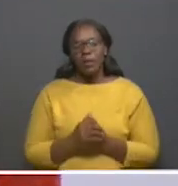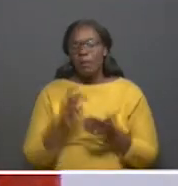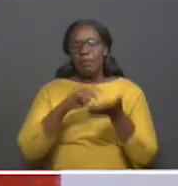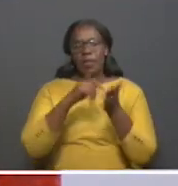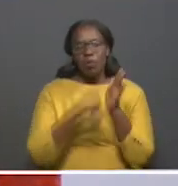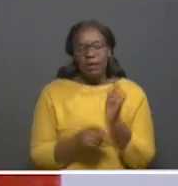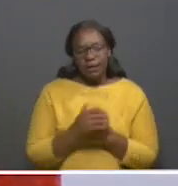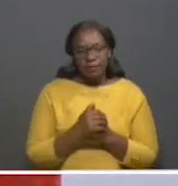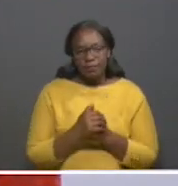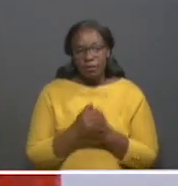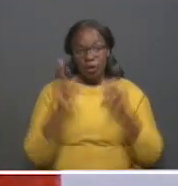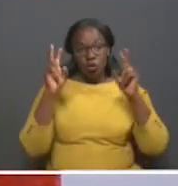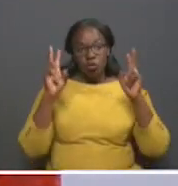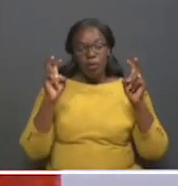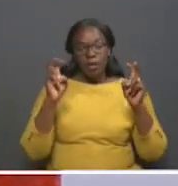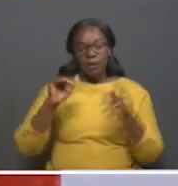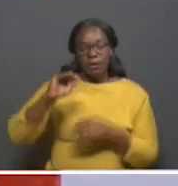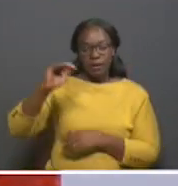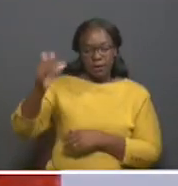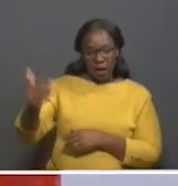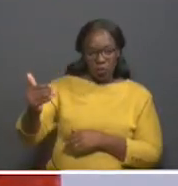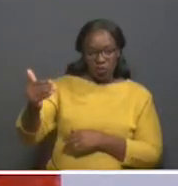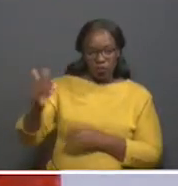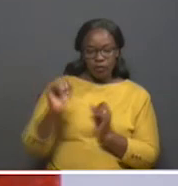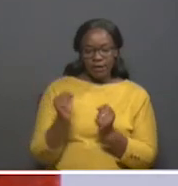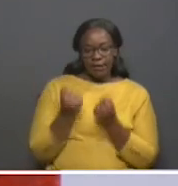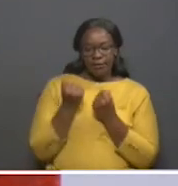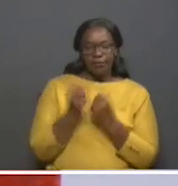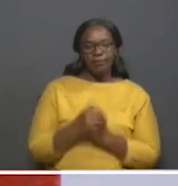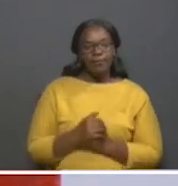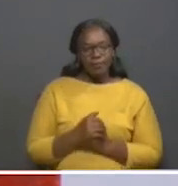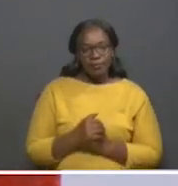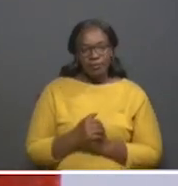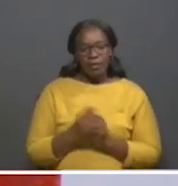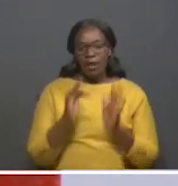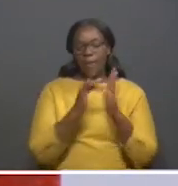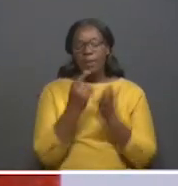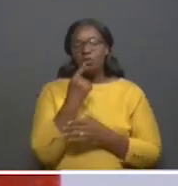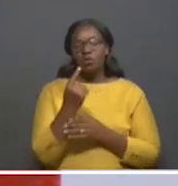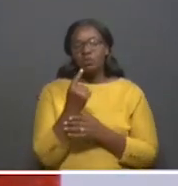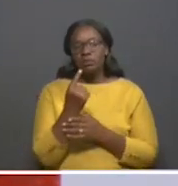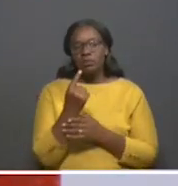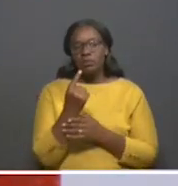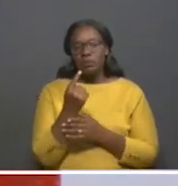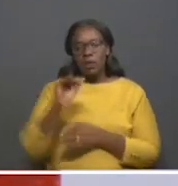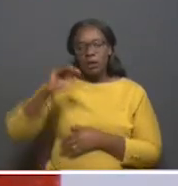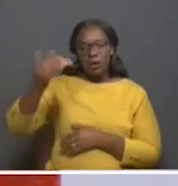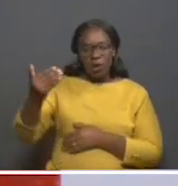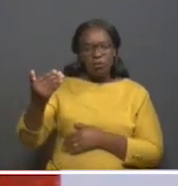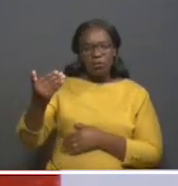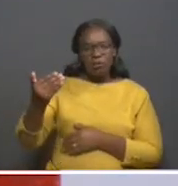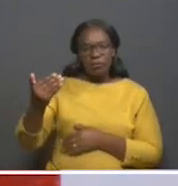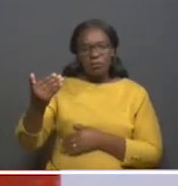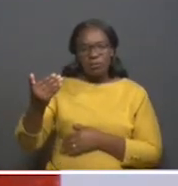me to share on our topic, the city of refuge. I know the Bible talks about cities being six, but